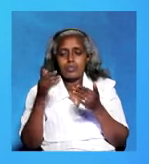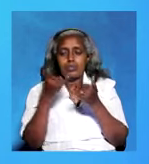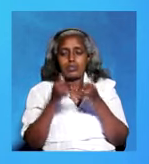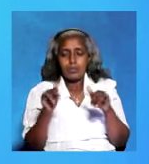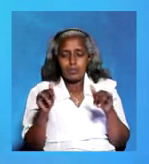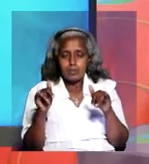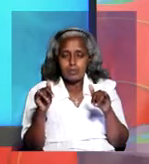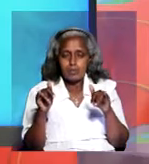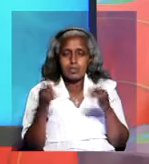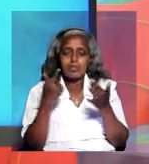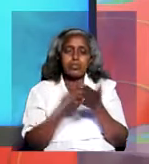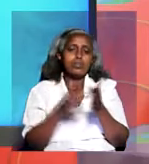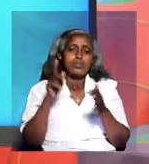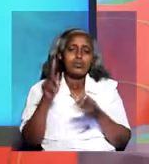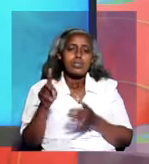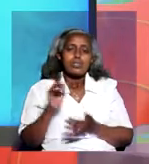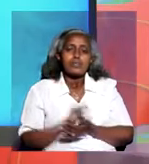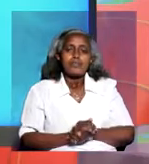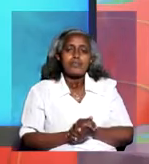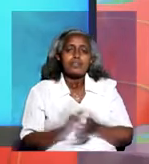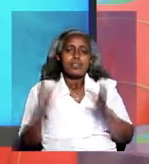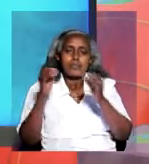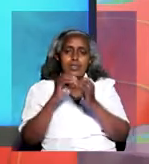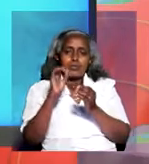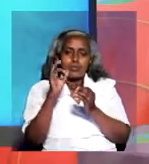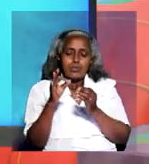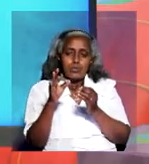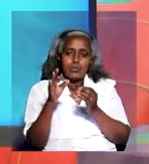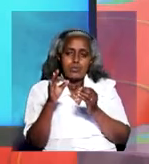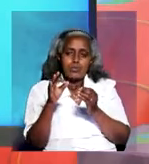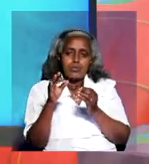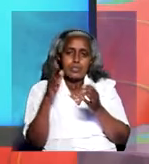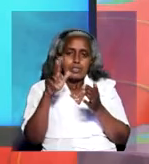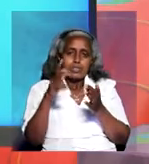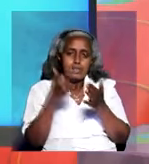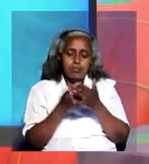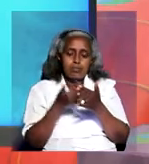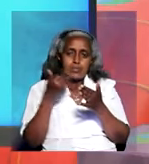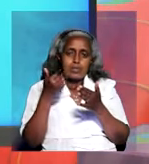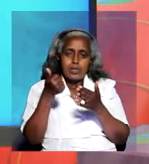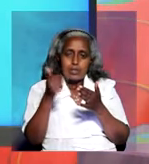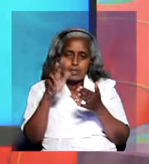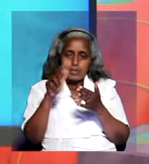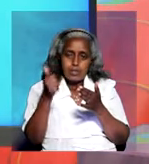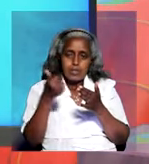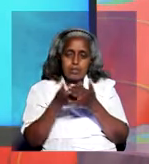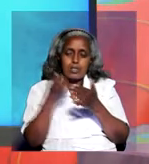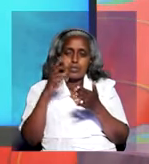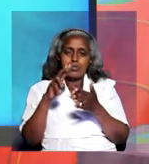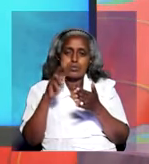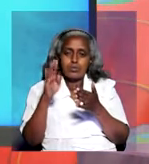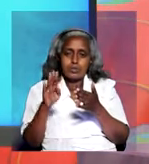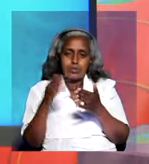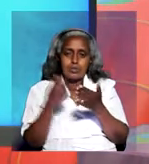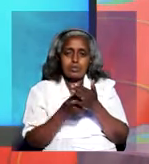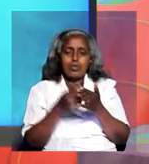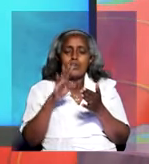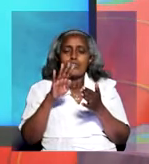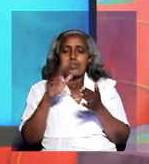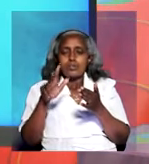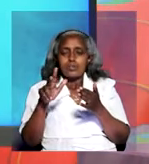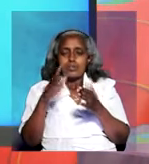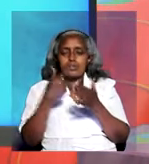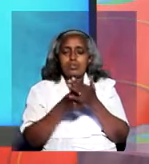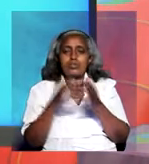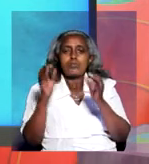divided by, we have found this one, the magnitude of 3a minus 2b is 2 root 43, and magnitude of a is